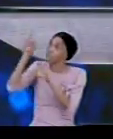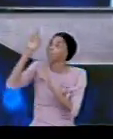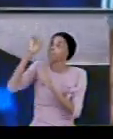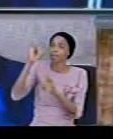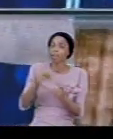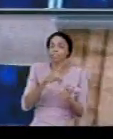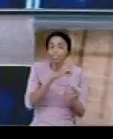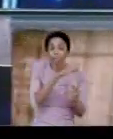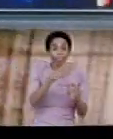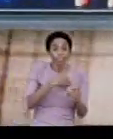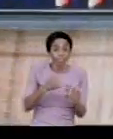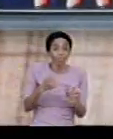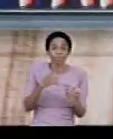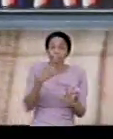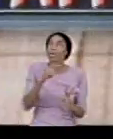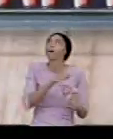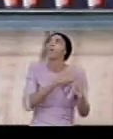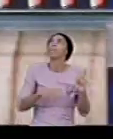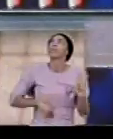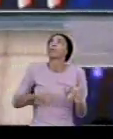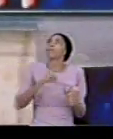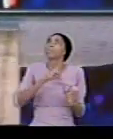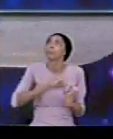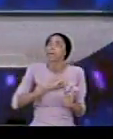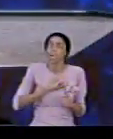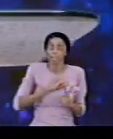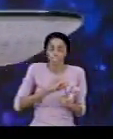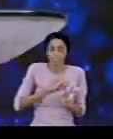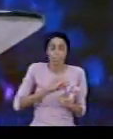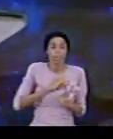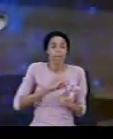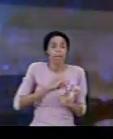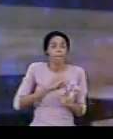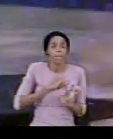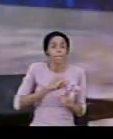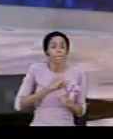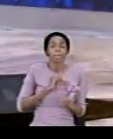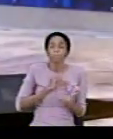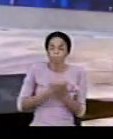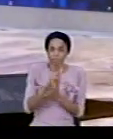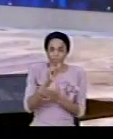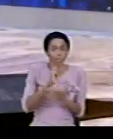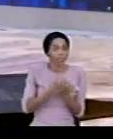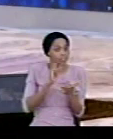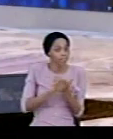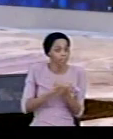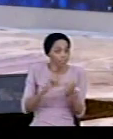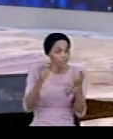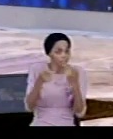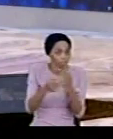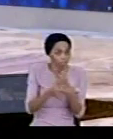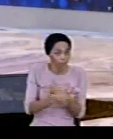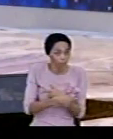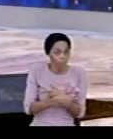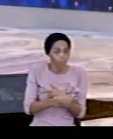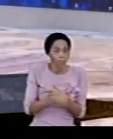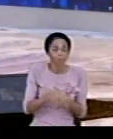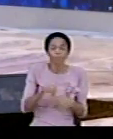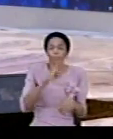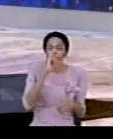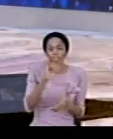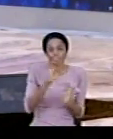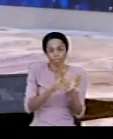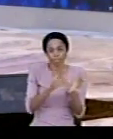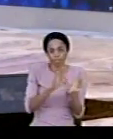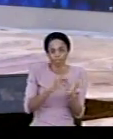believe. And then that faith is counted for righteousness. Look at number